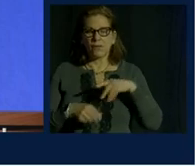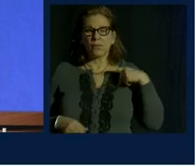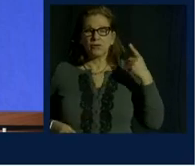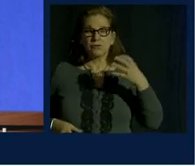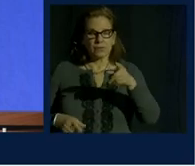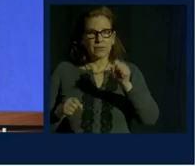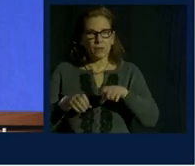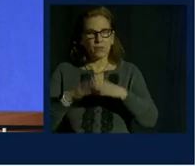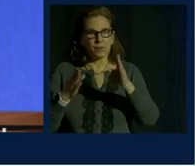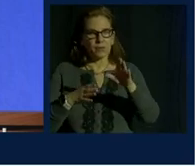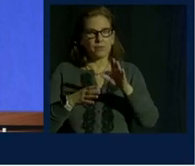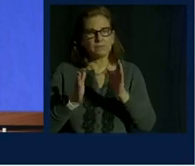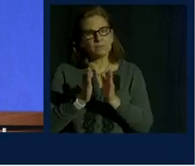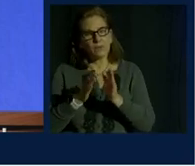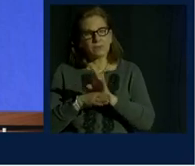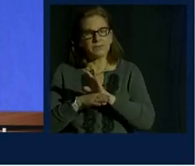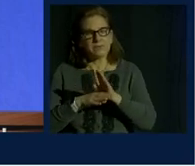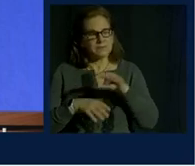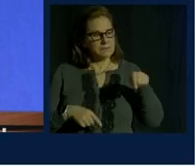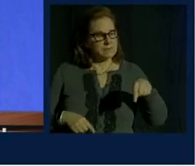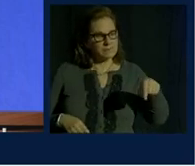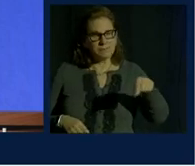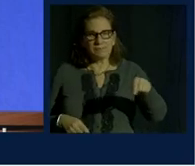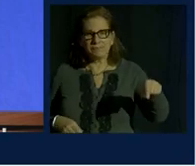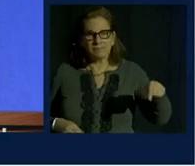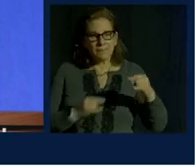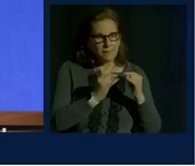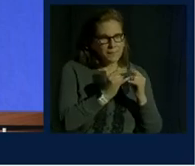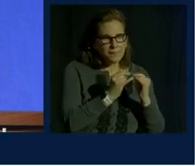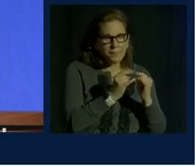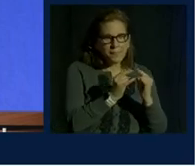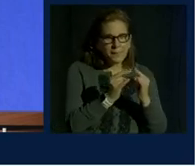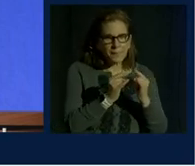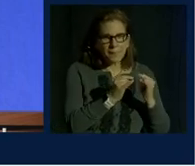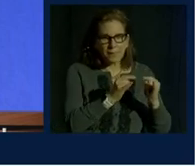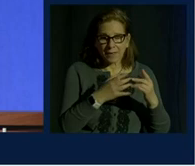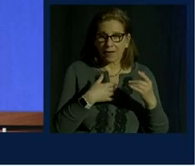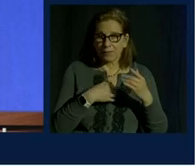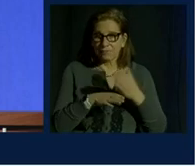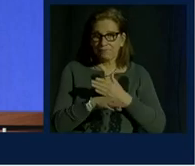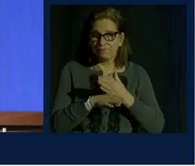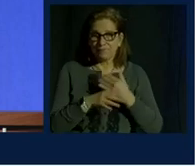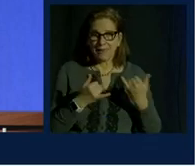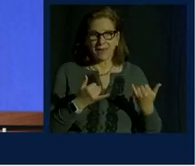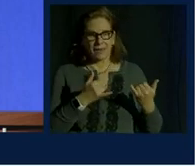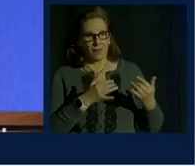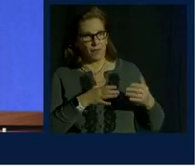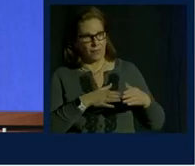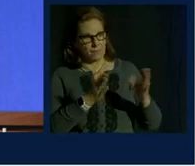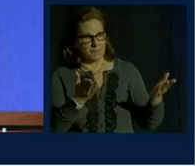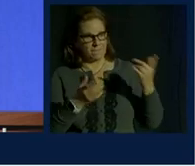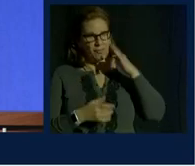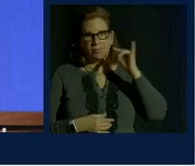up and running while they undergo a public comment period, including comment from ANCs and other members of the